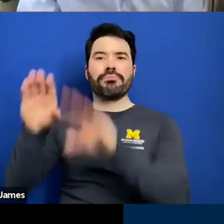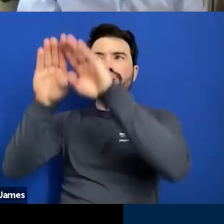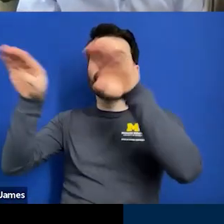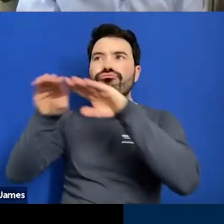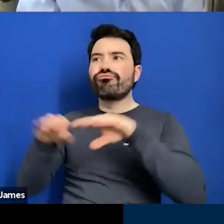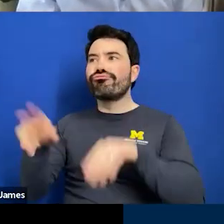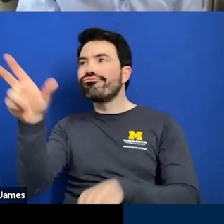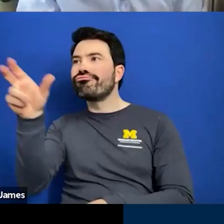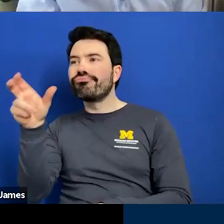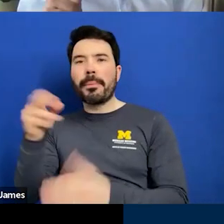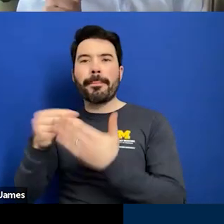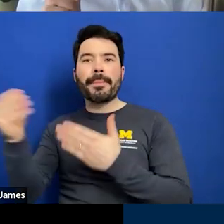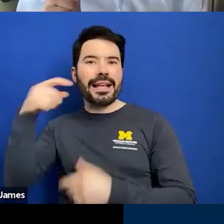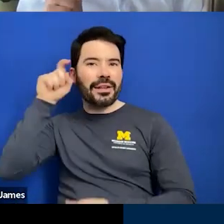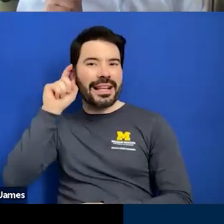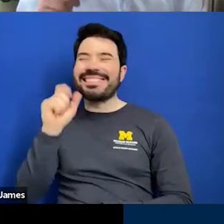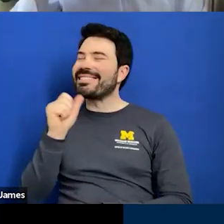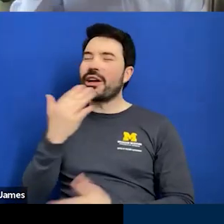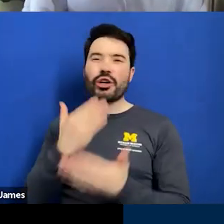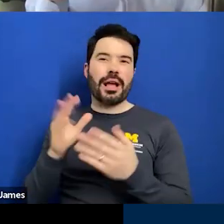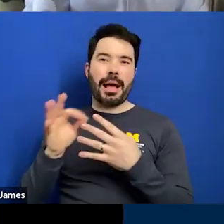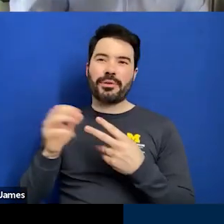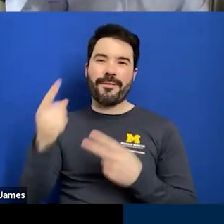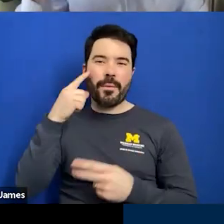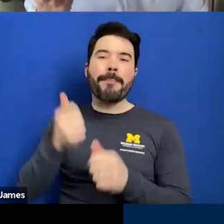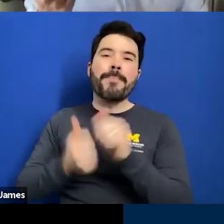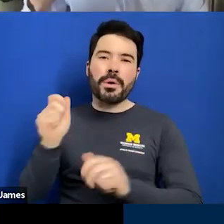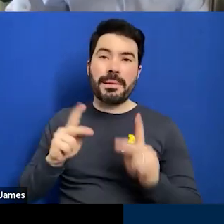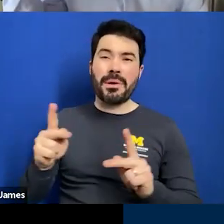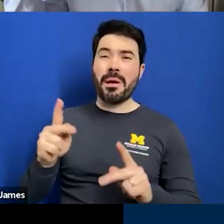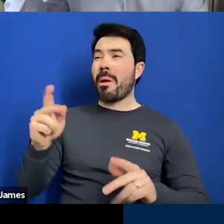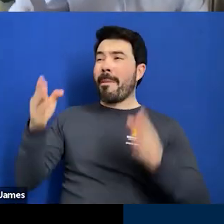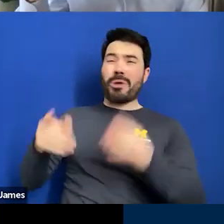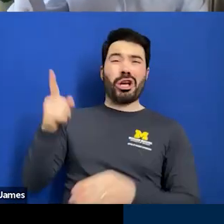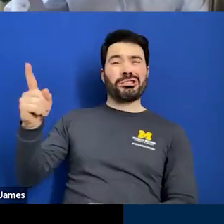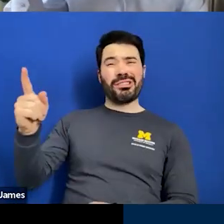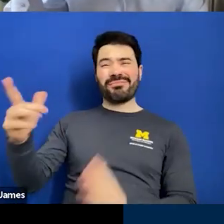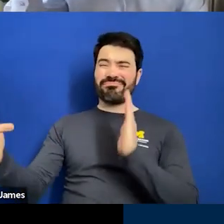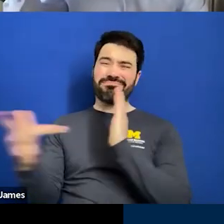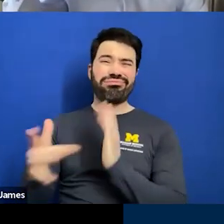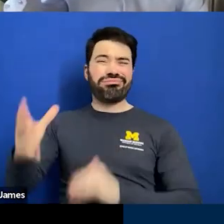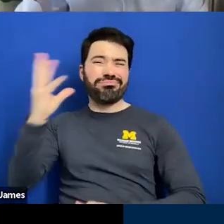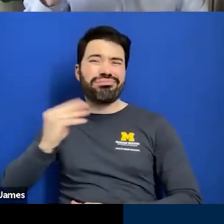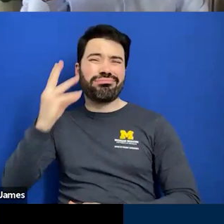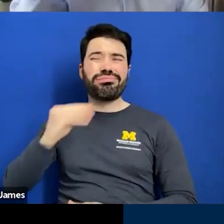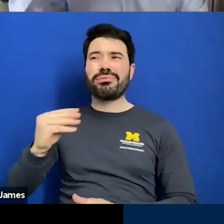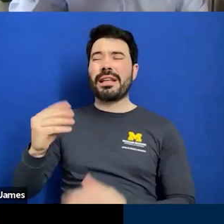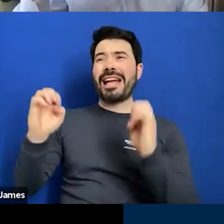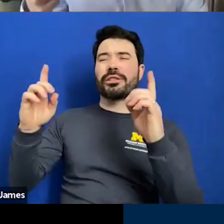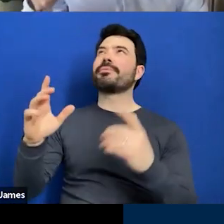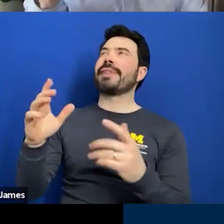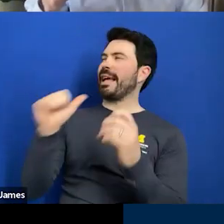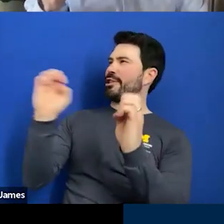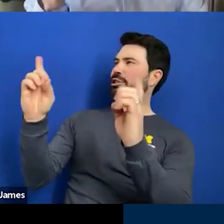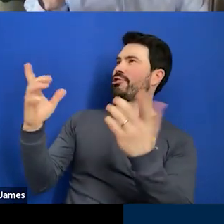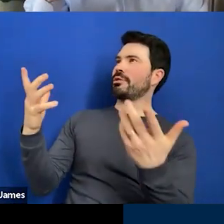option for most people. For people who are super educated, super techie, they can go and, so, not educated, super literate